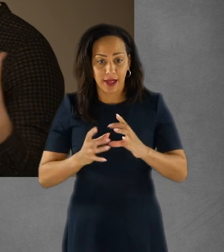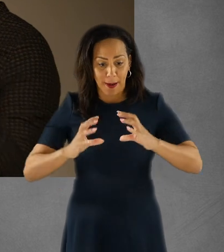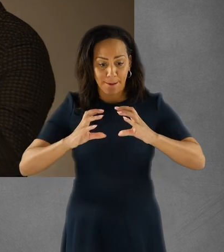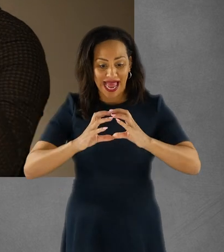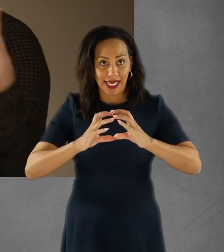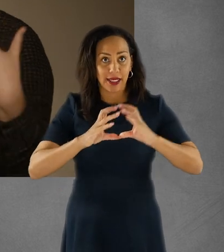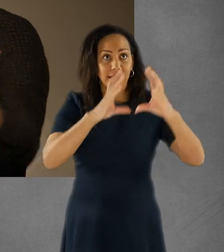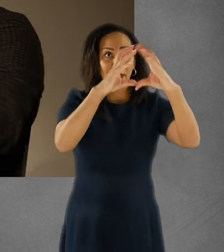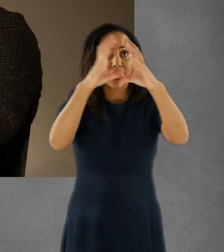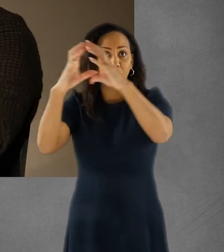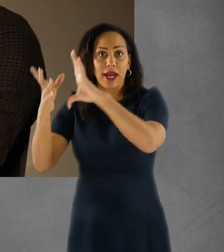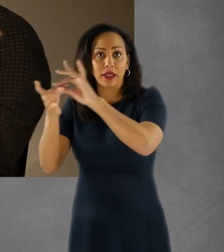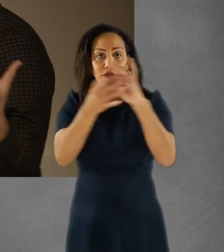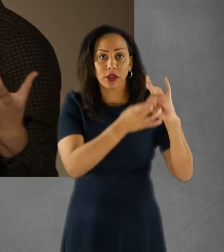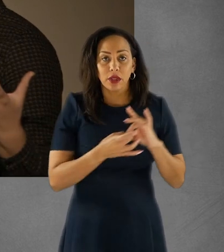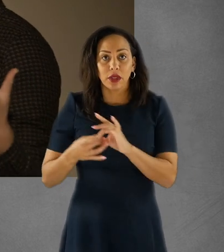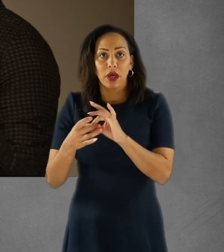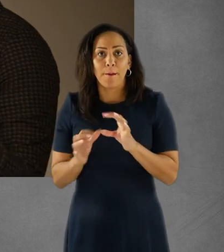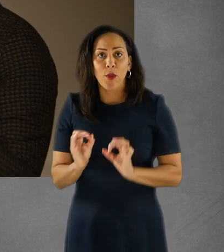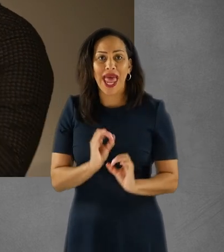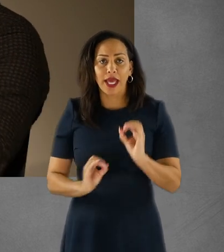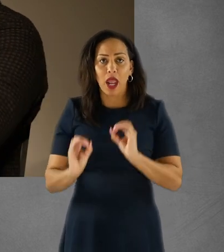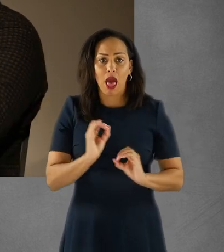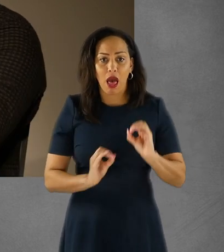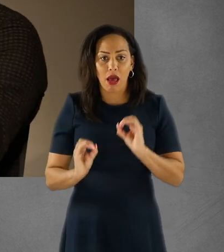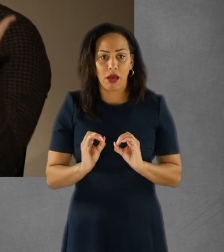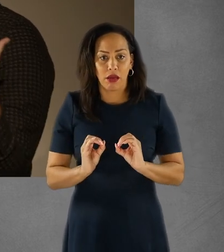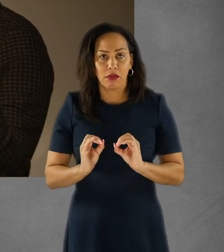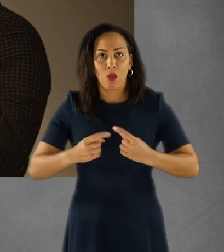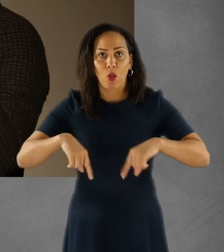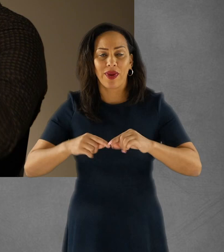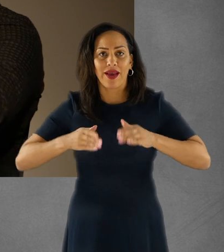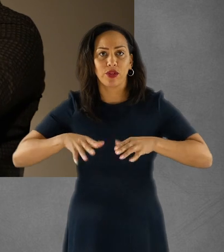the means or the bodily functions to exist in space, how do we